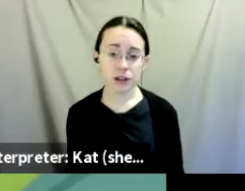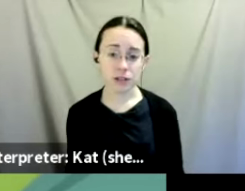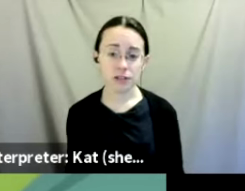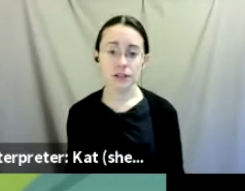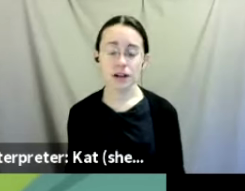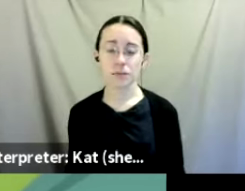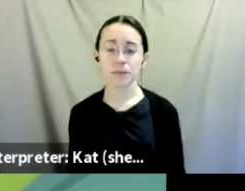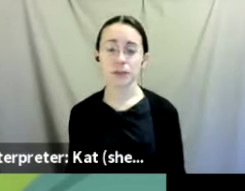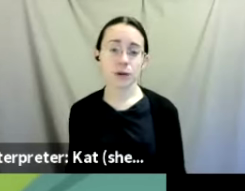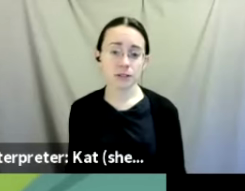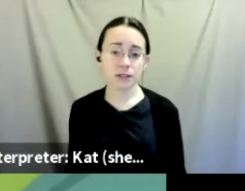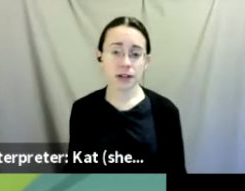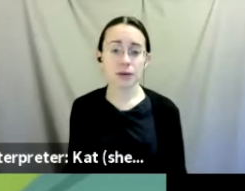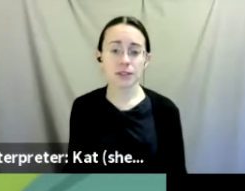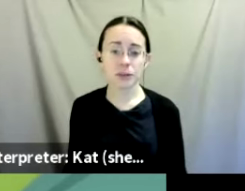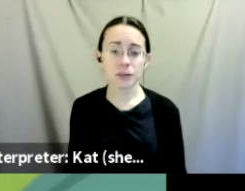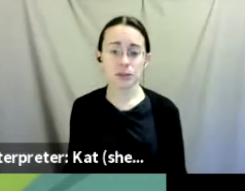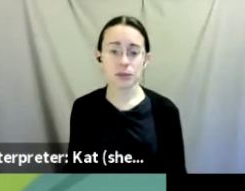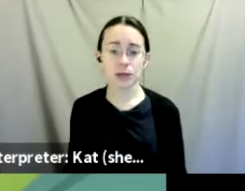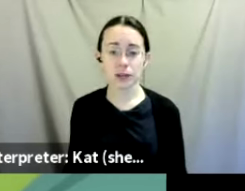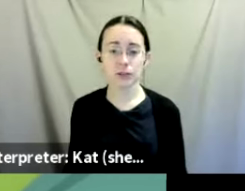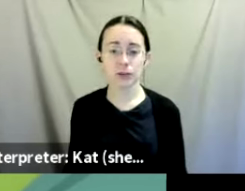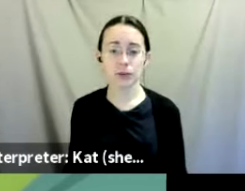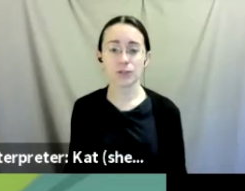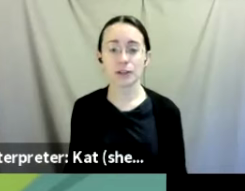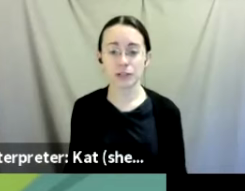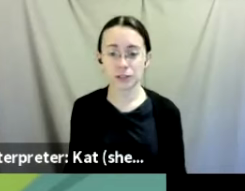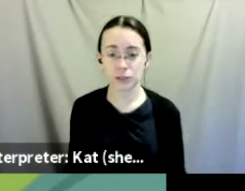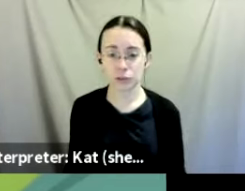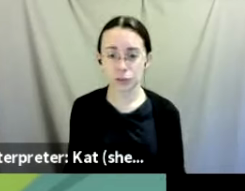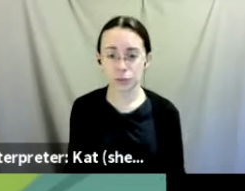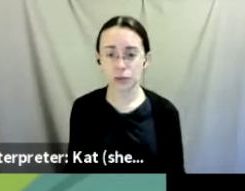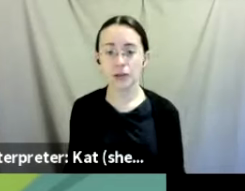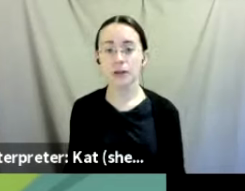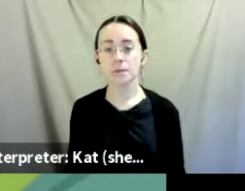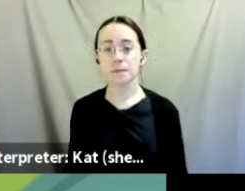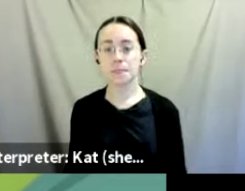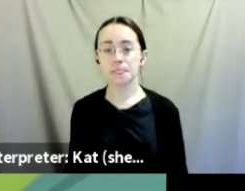pros and cons. The pro is that I was able to interview a fairly diverse group,